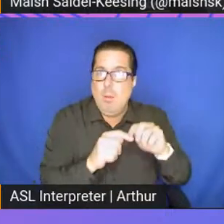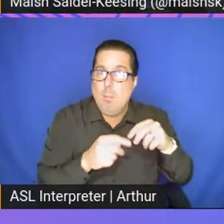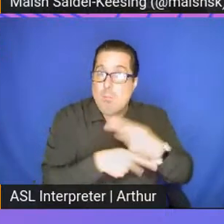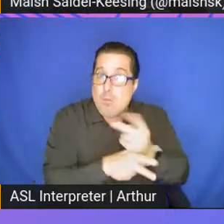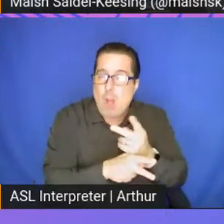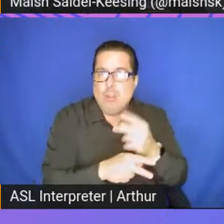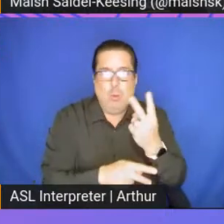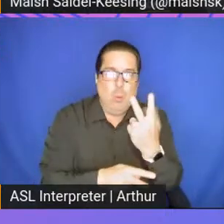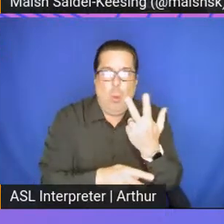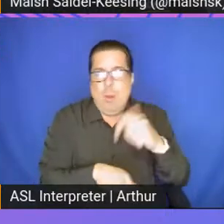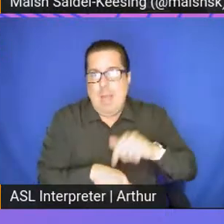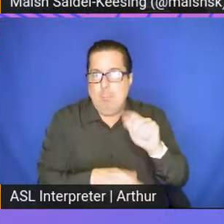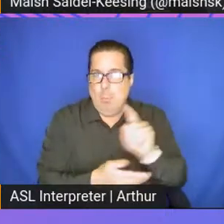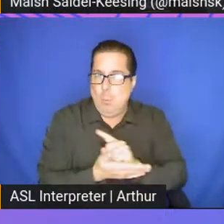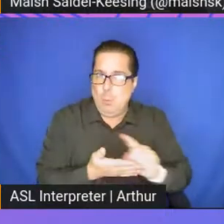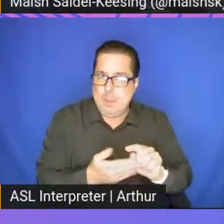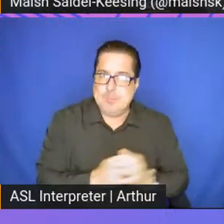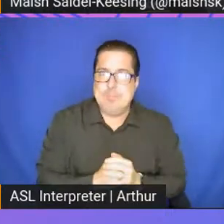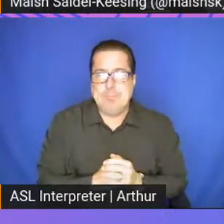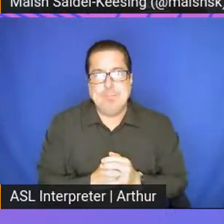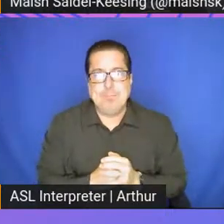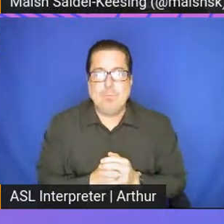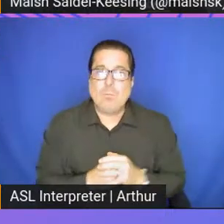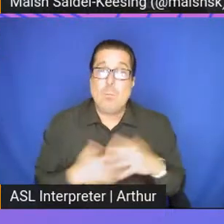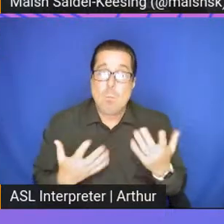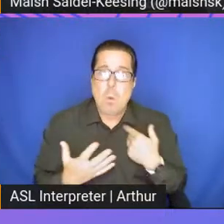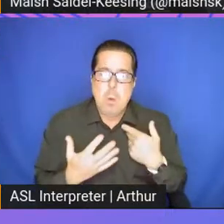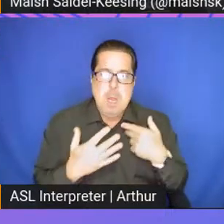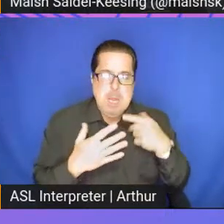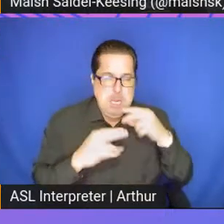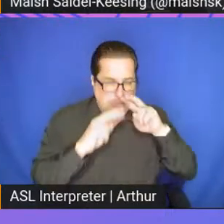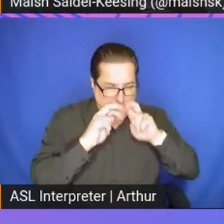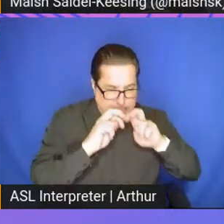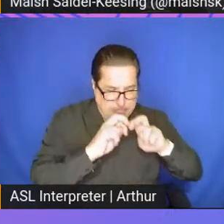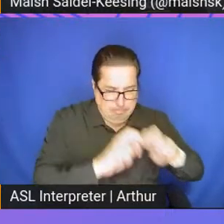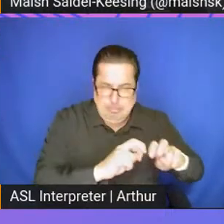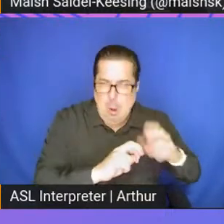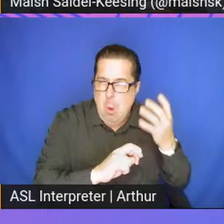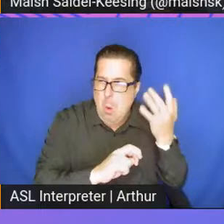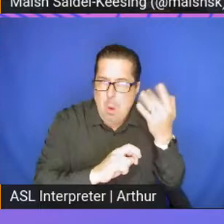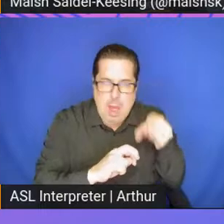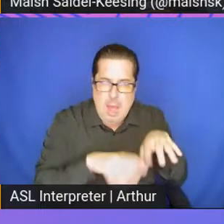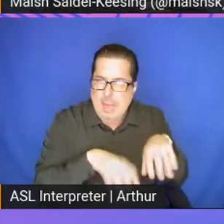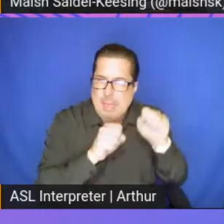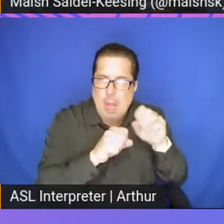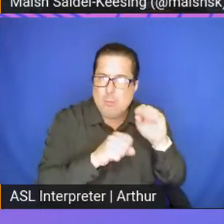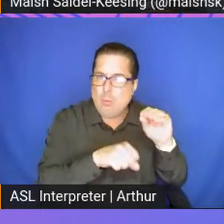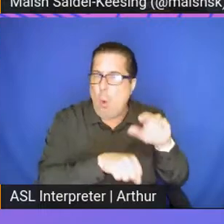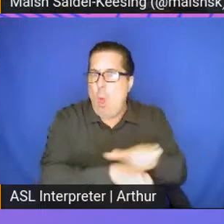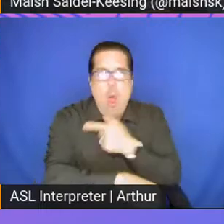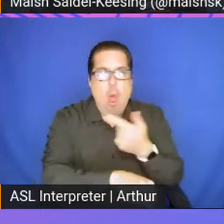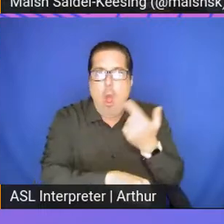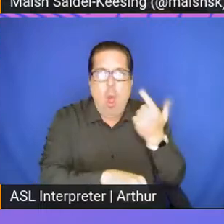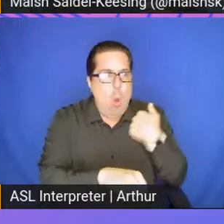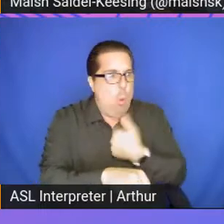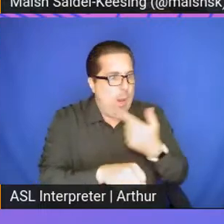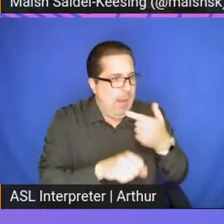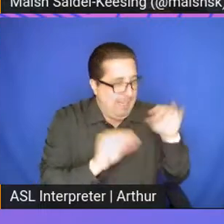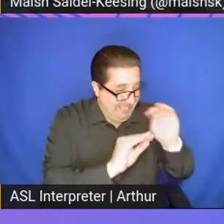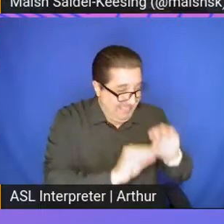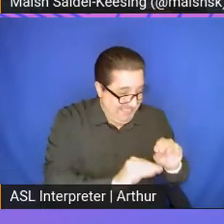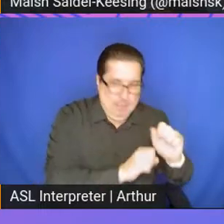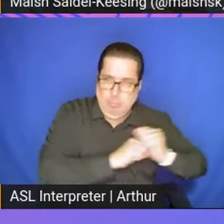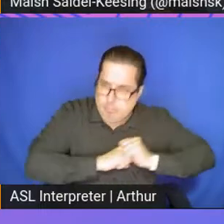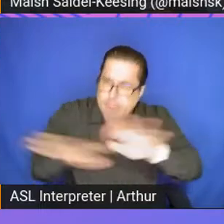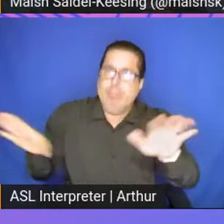times a week. And so we dug into that and we said, why is that? Why does it take so long for us to get things into production? And so we